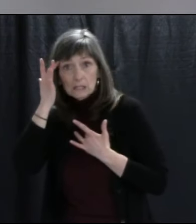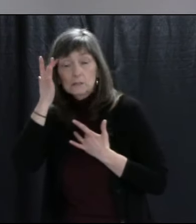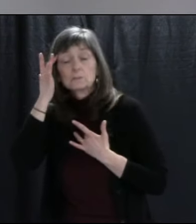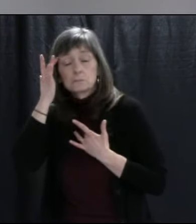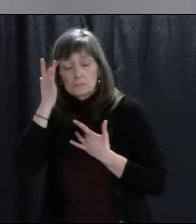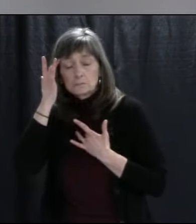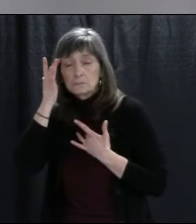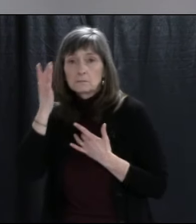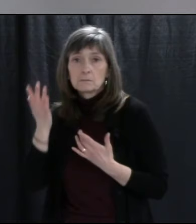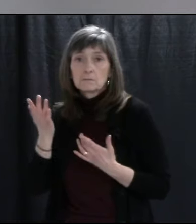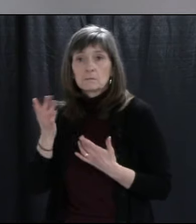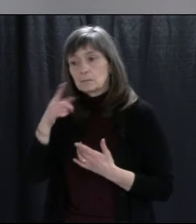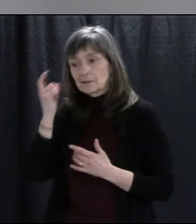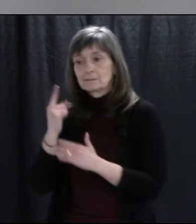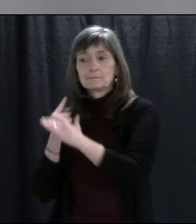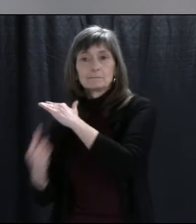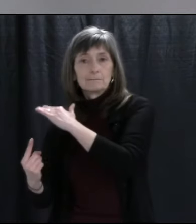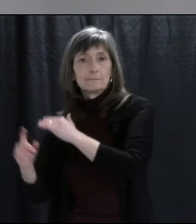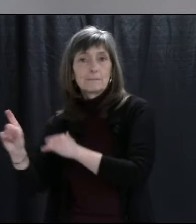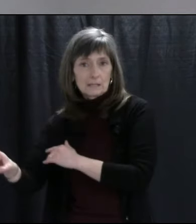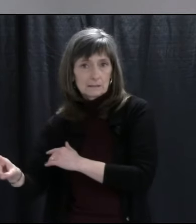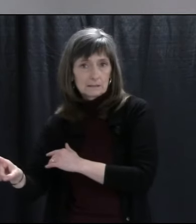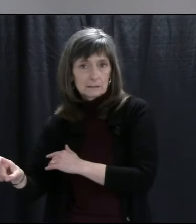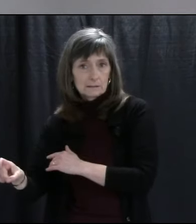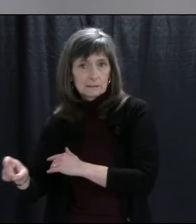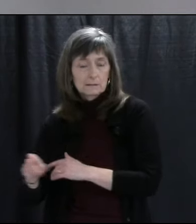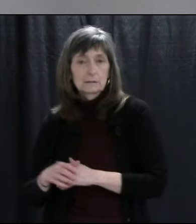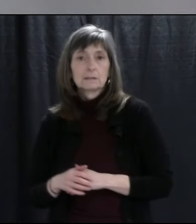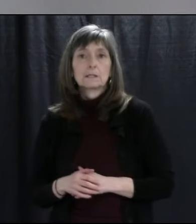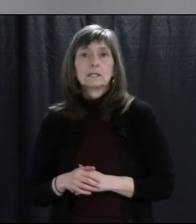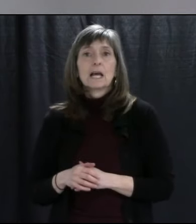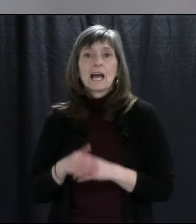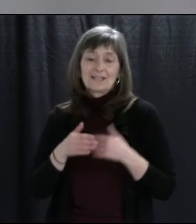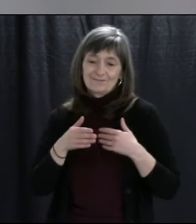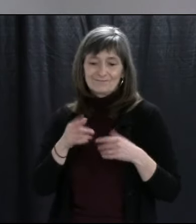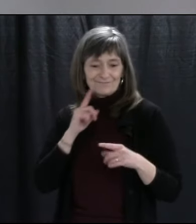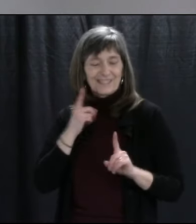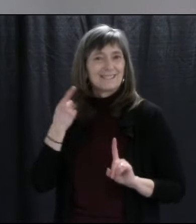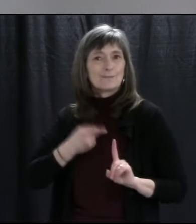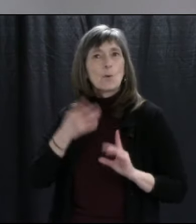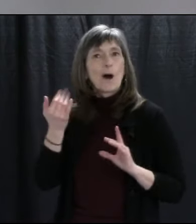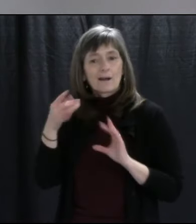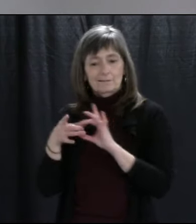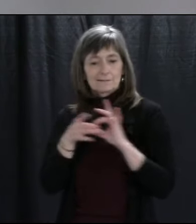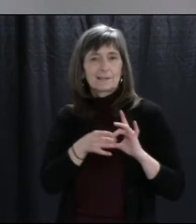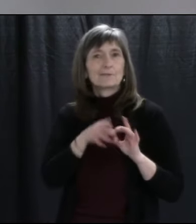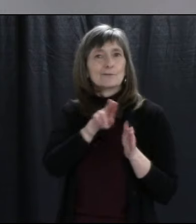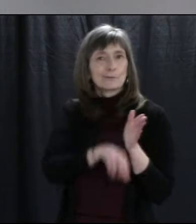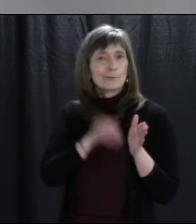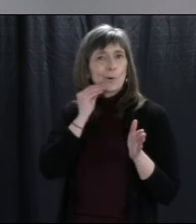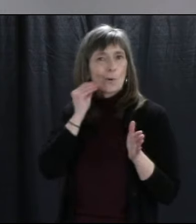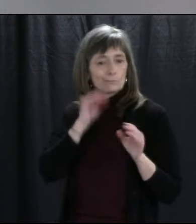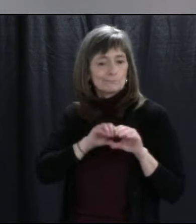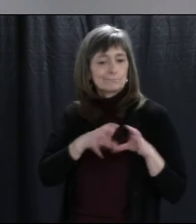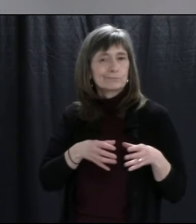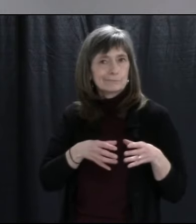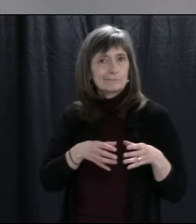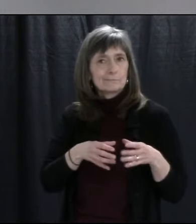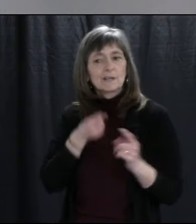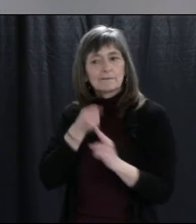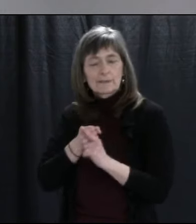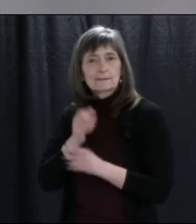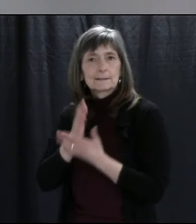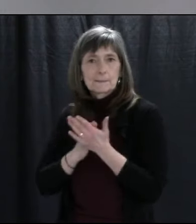were, for self-isolation, particularly around the calls, a funeral home, but also now